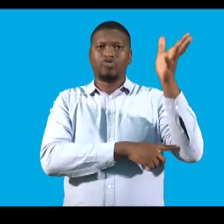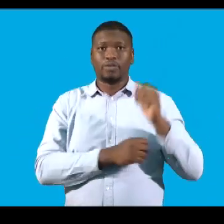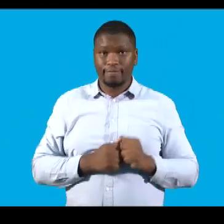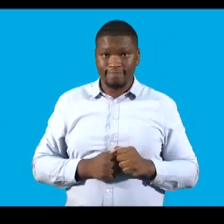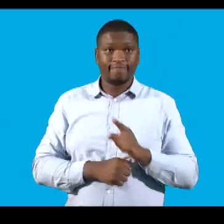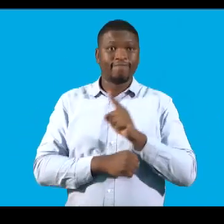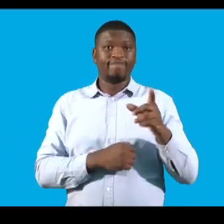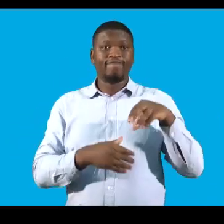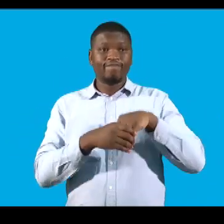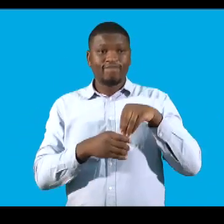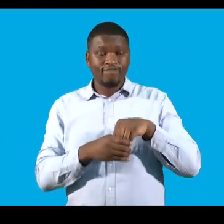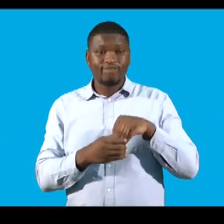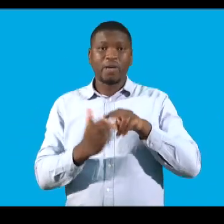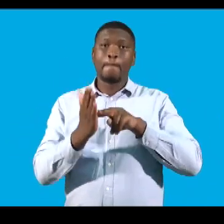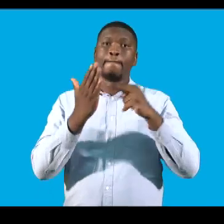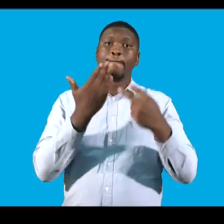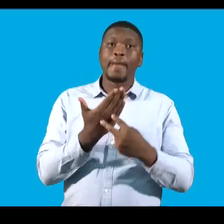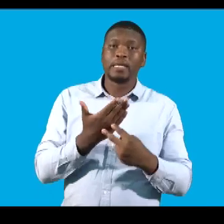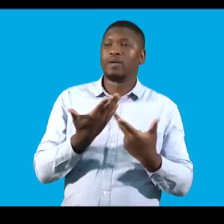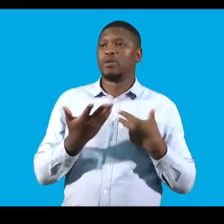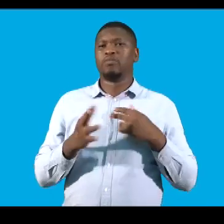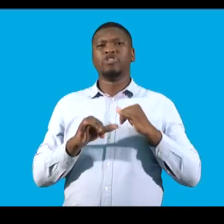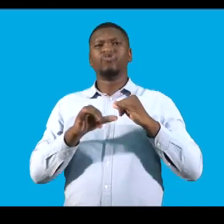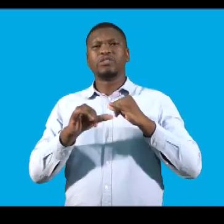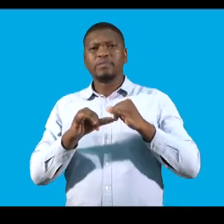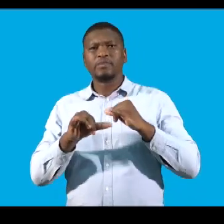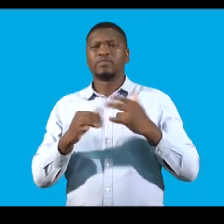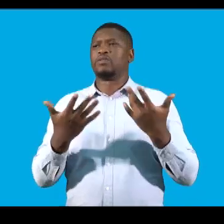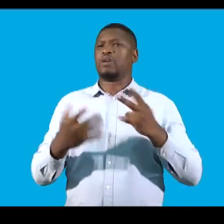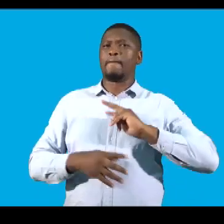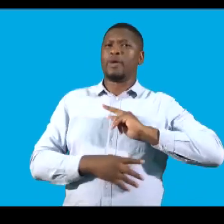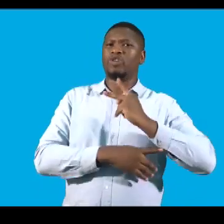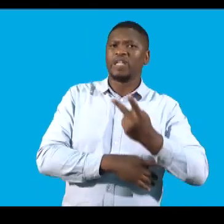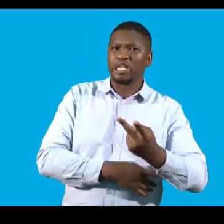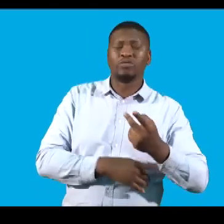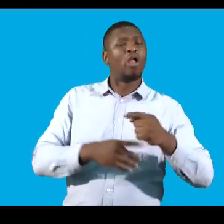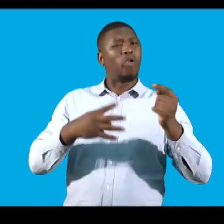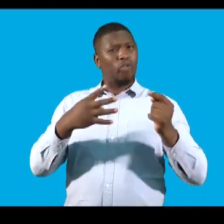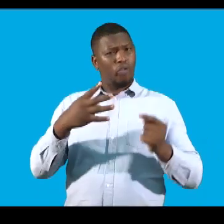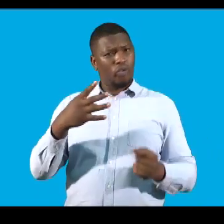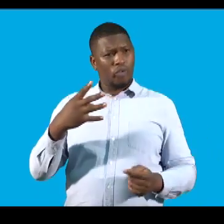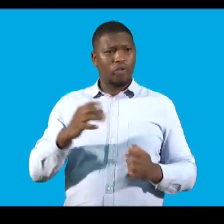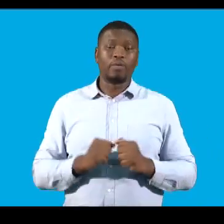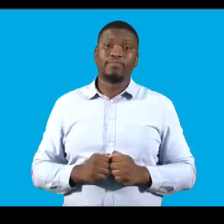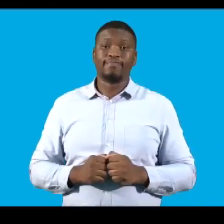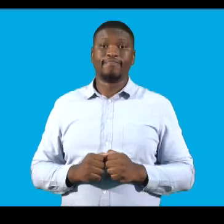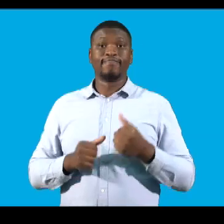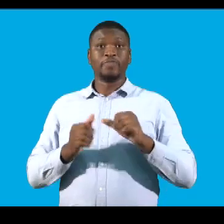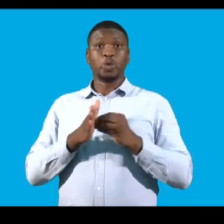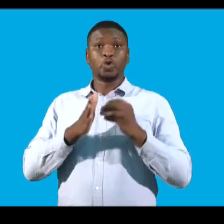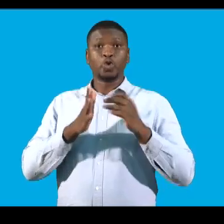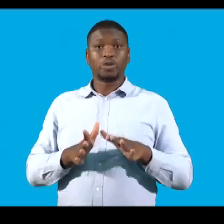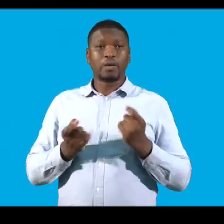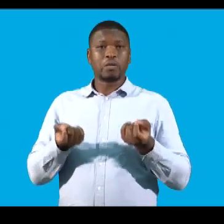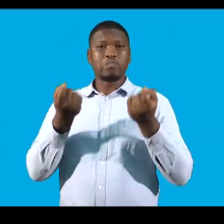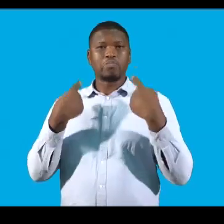speech include metaphors, similes, hyperboles, euphemism, personification. Learners lack